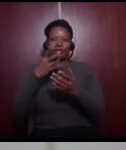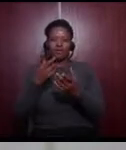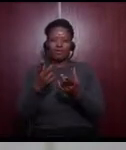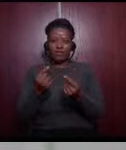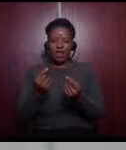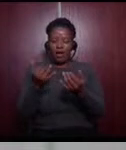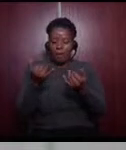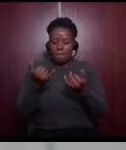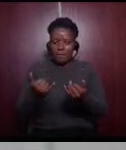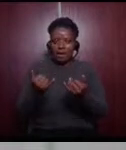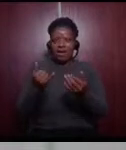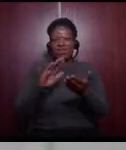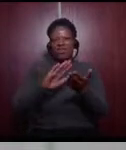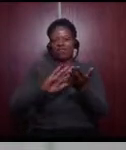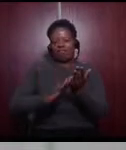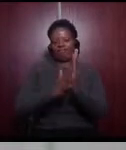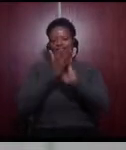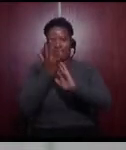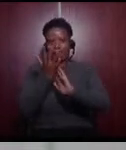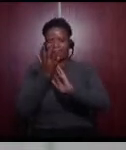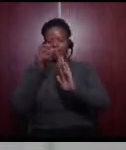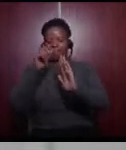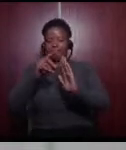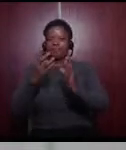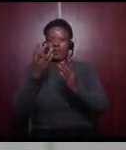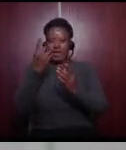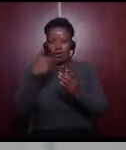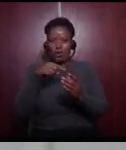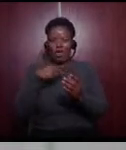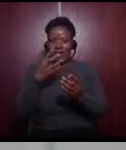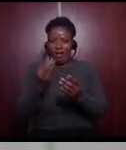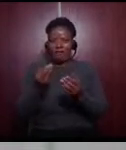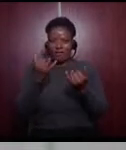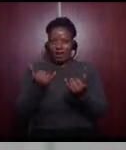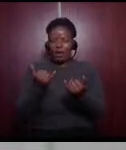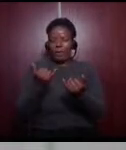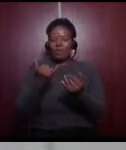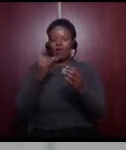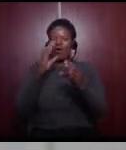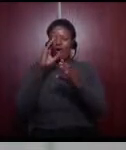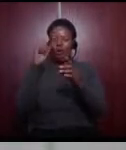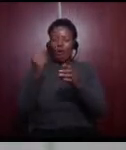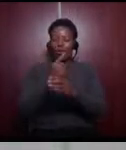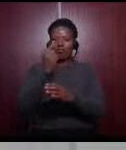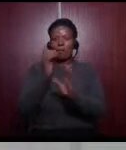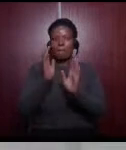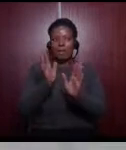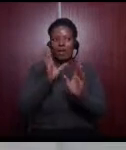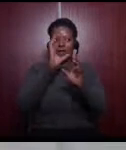is the Disaster Relief Fund, which only focuses on the issues of disasters. But